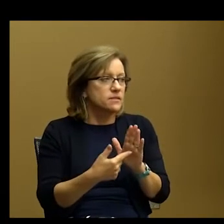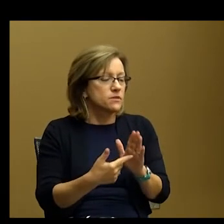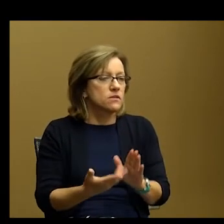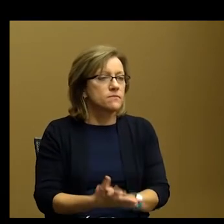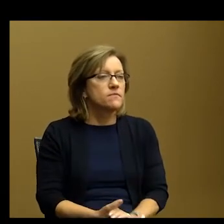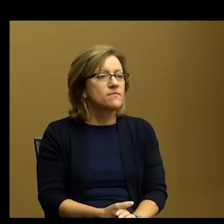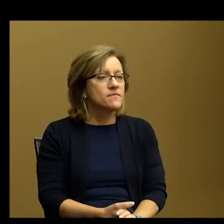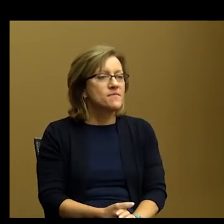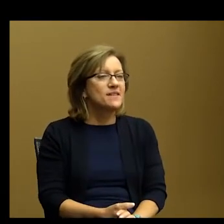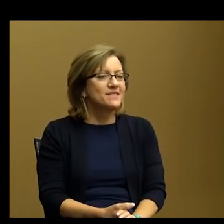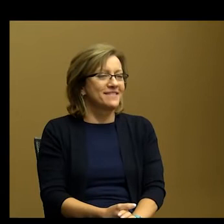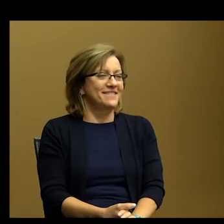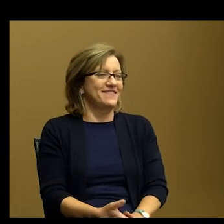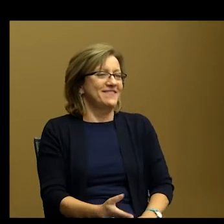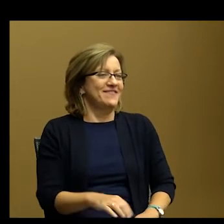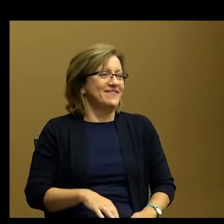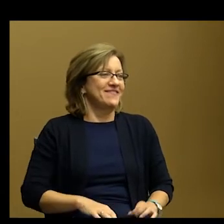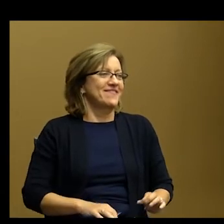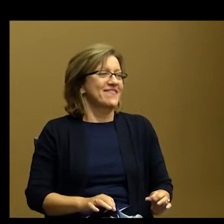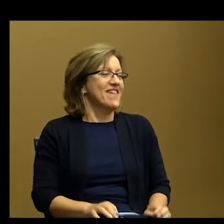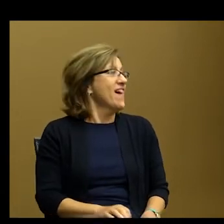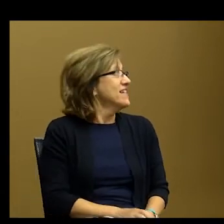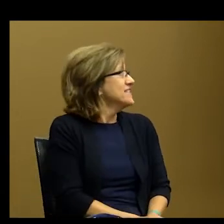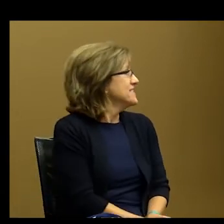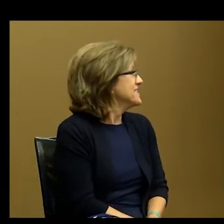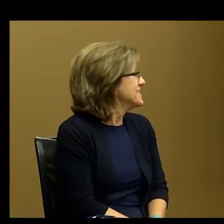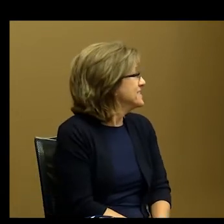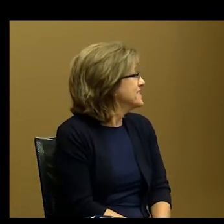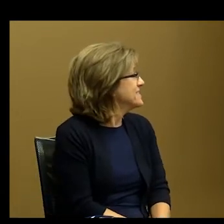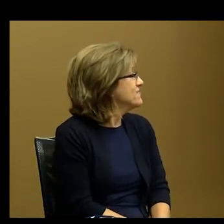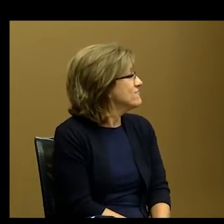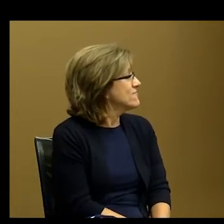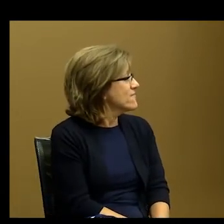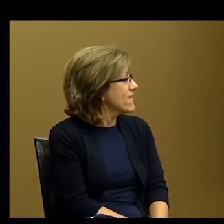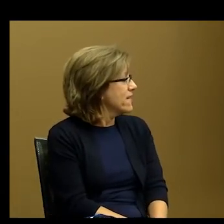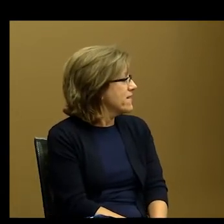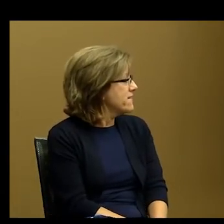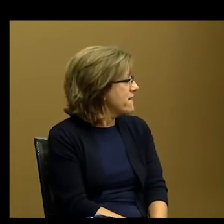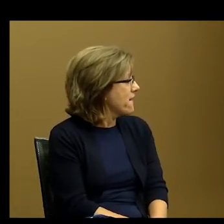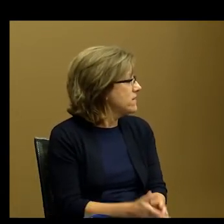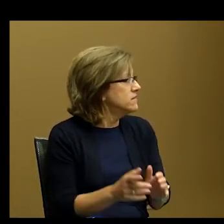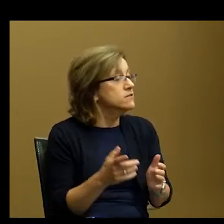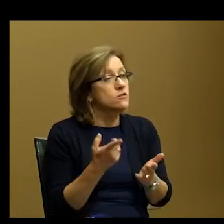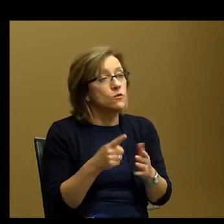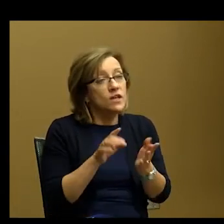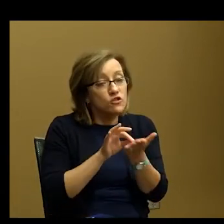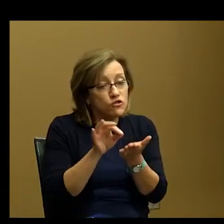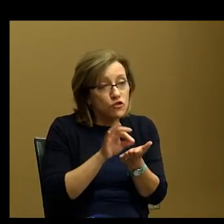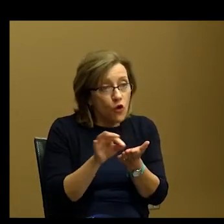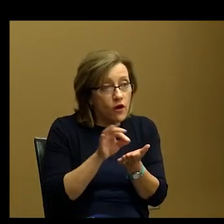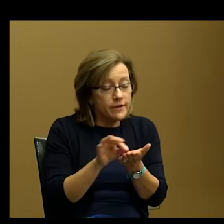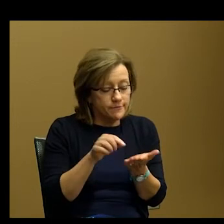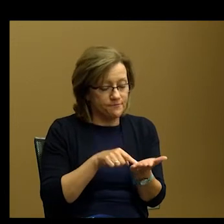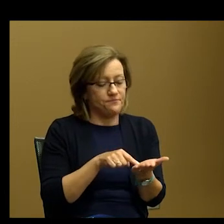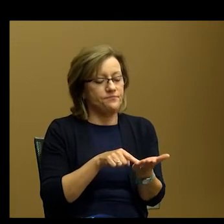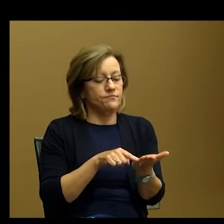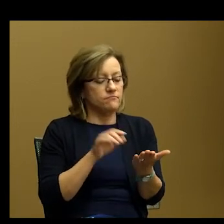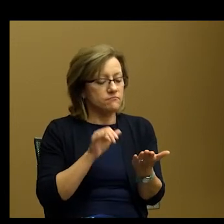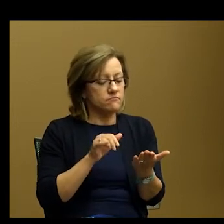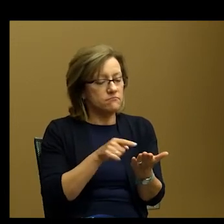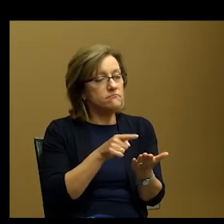When you score the matrix, you first decide if the child can express the